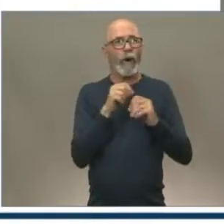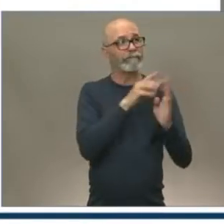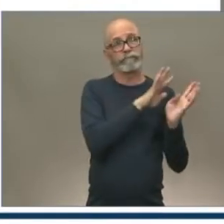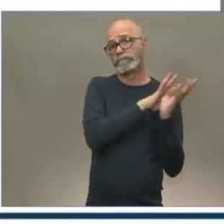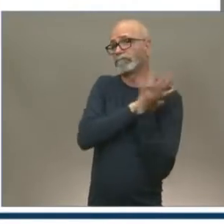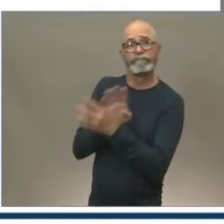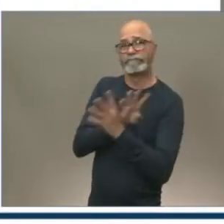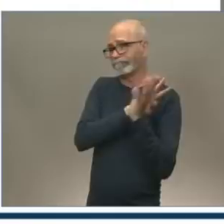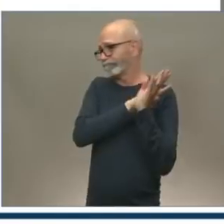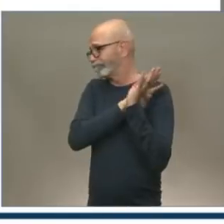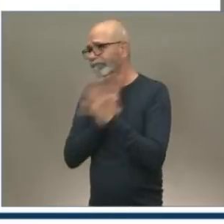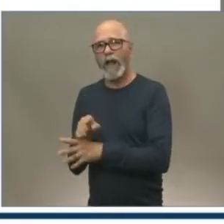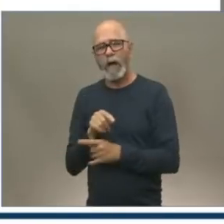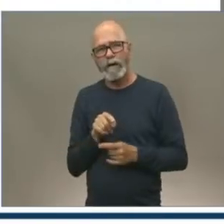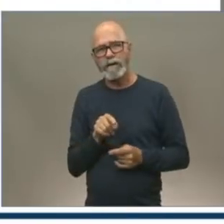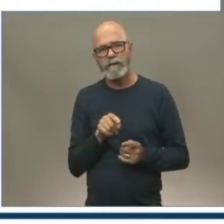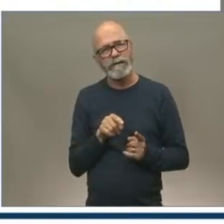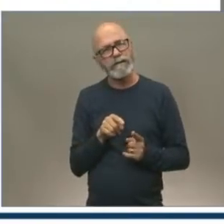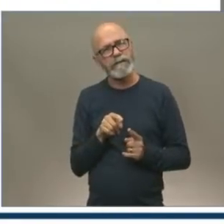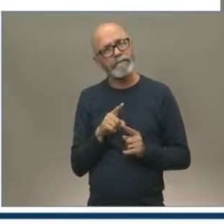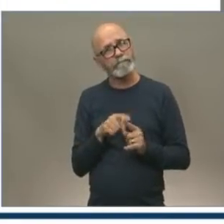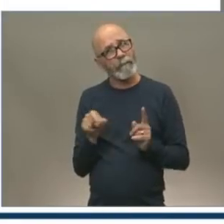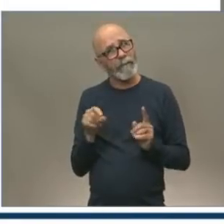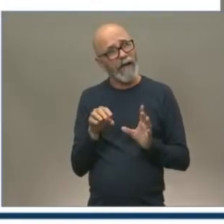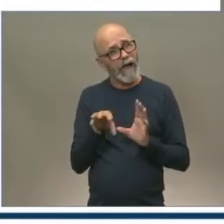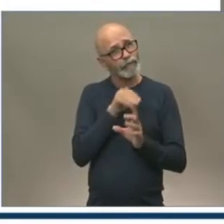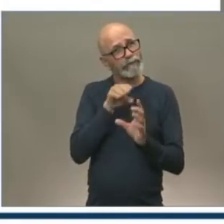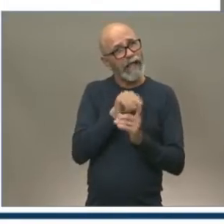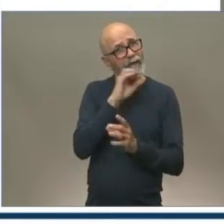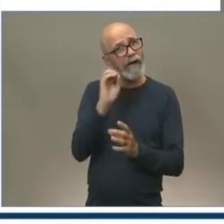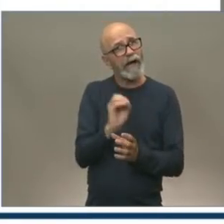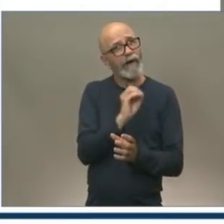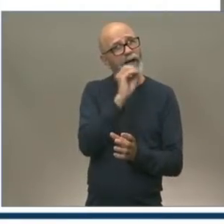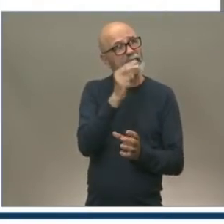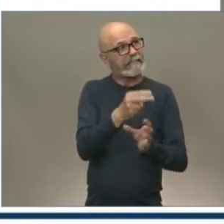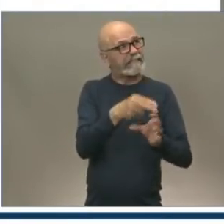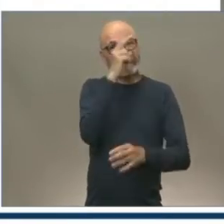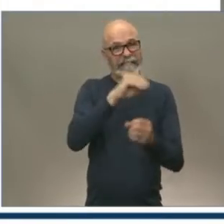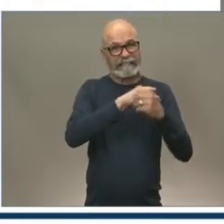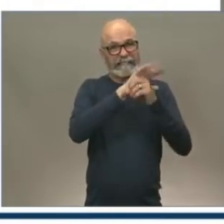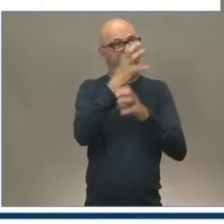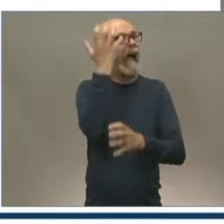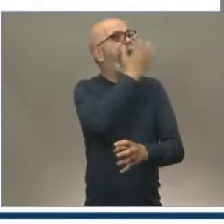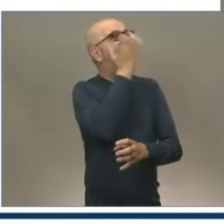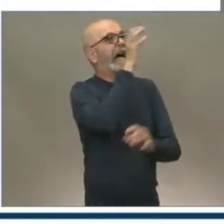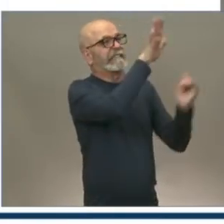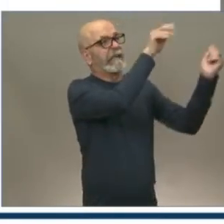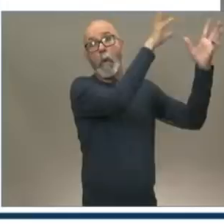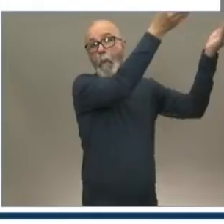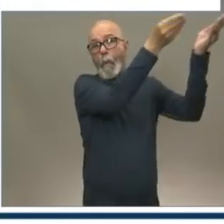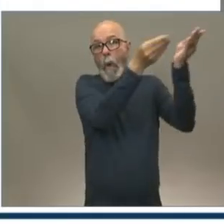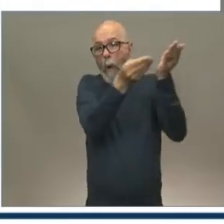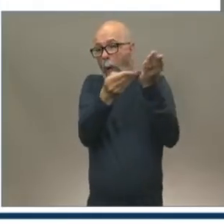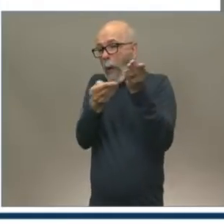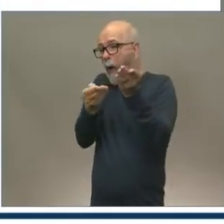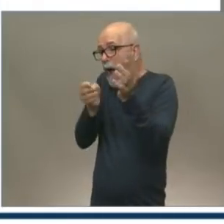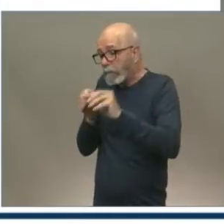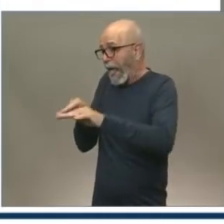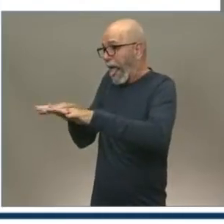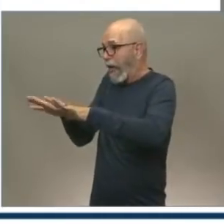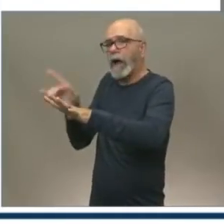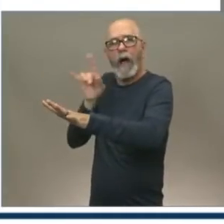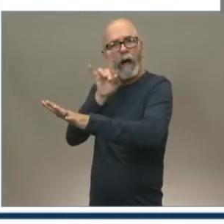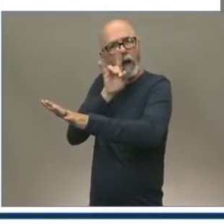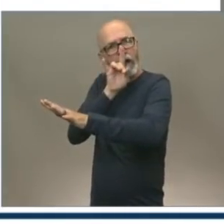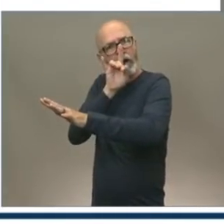from areas of high rates of COVID, there's significant risk of bringing COVID into Nova Scotia. So we have to stop